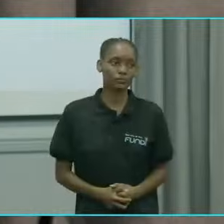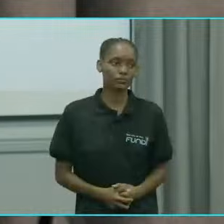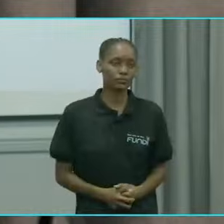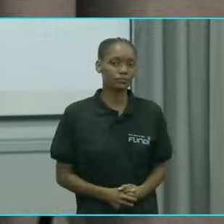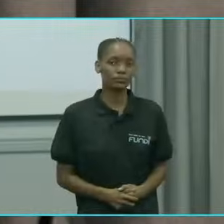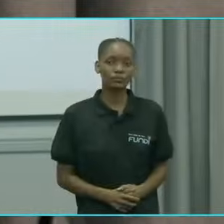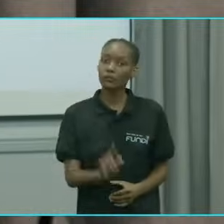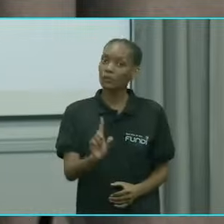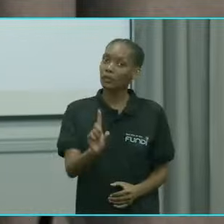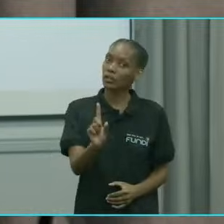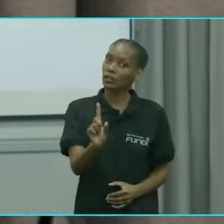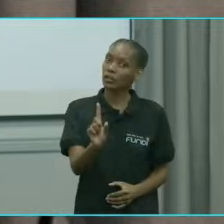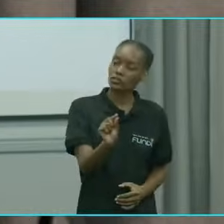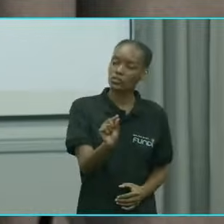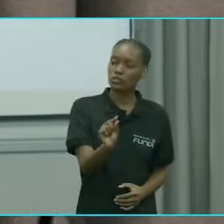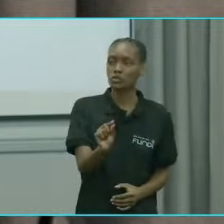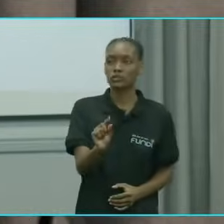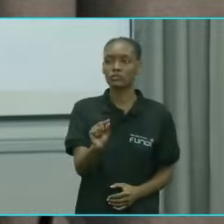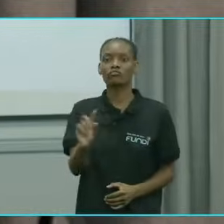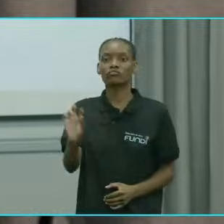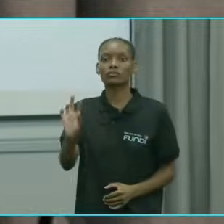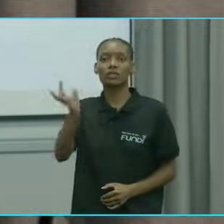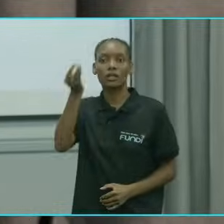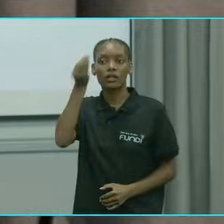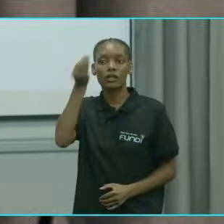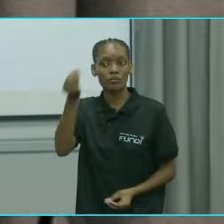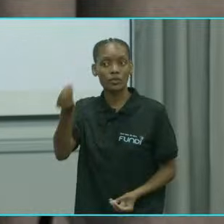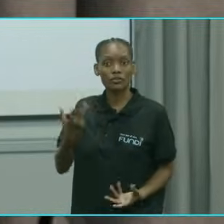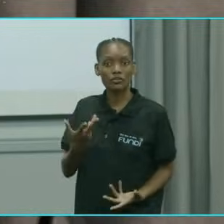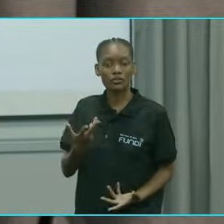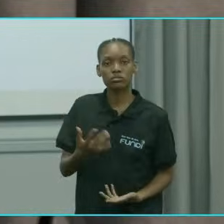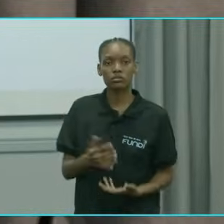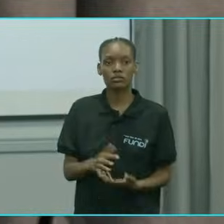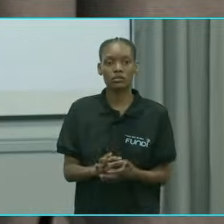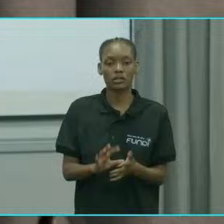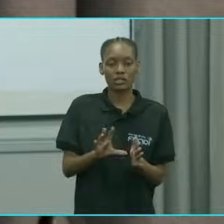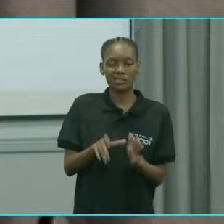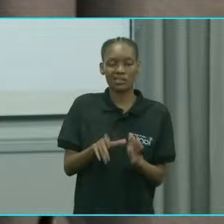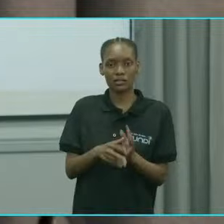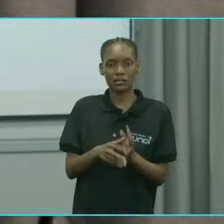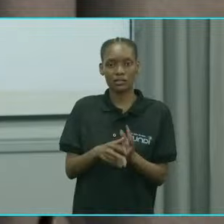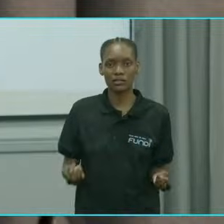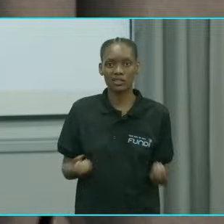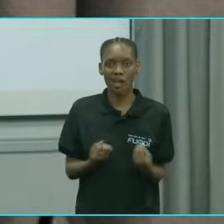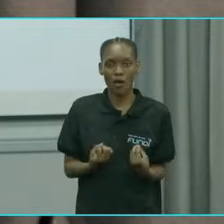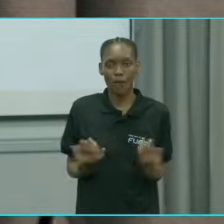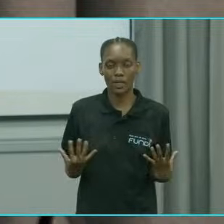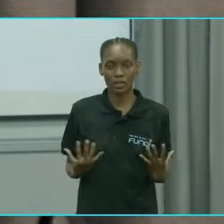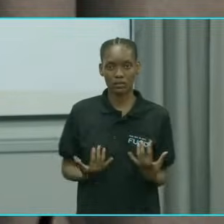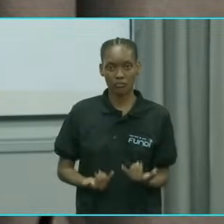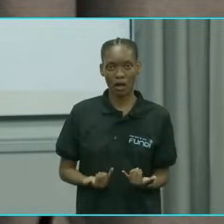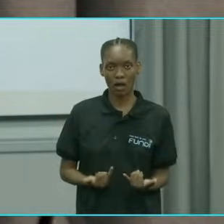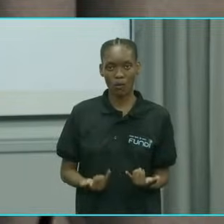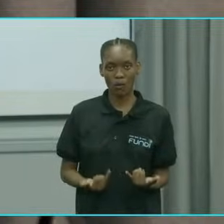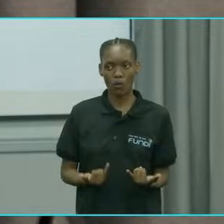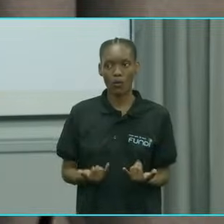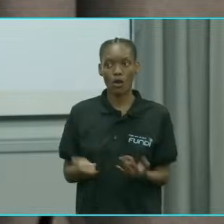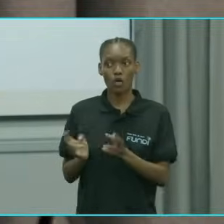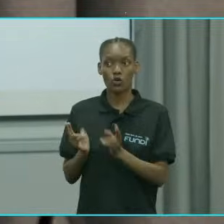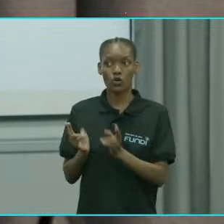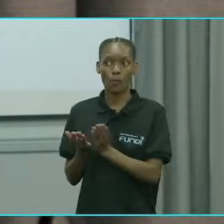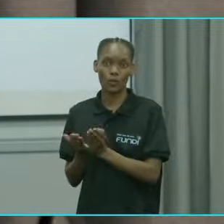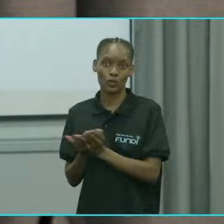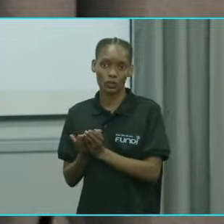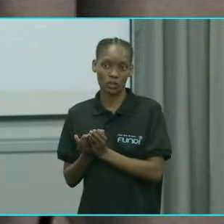Very interesting. Thank you for the information as to how many disabled learners we actually have at normal schools. I don't want to say it's not